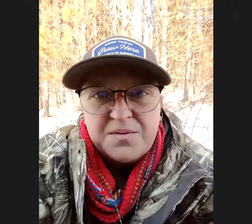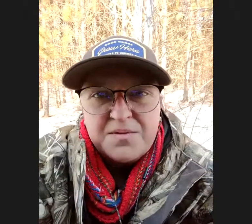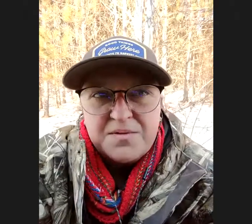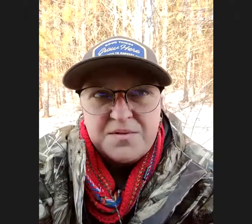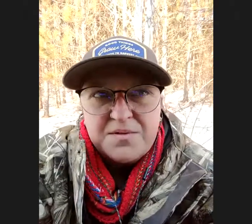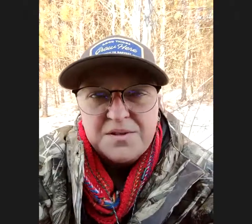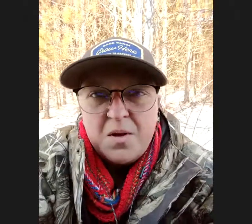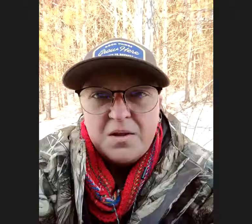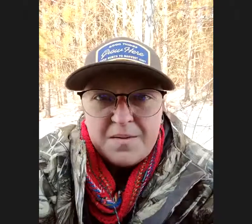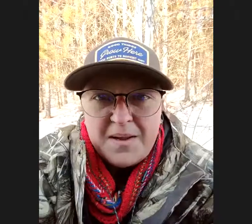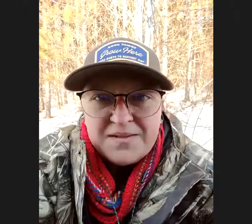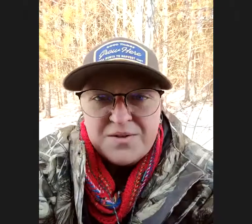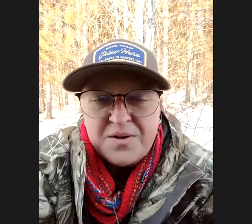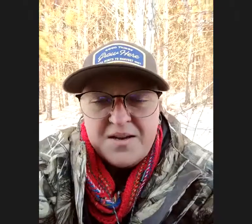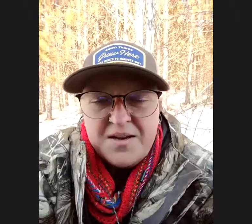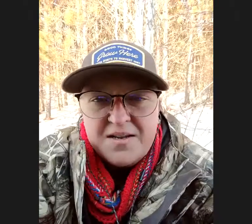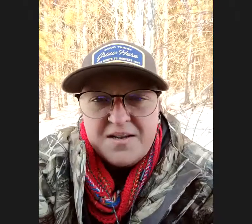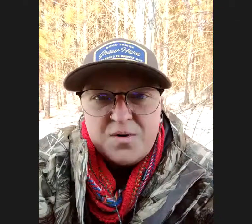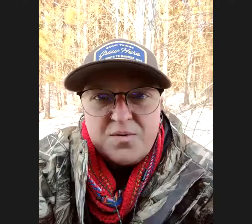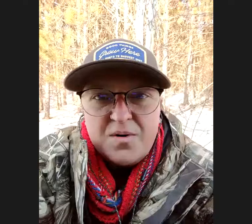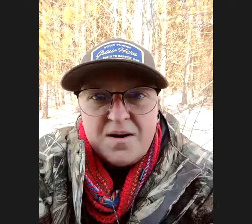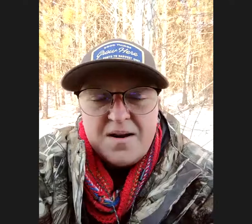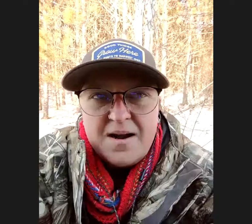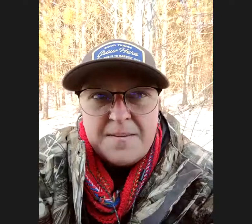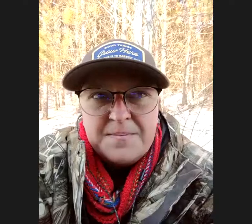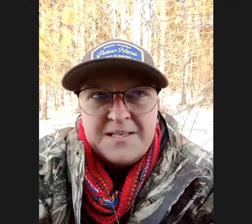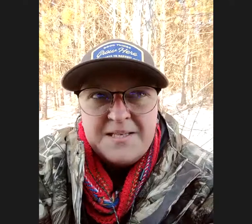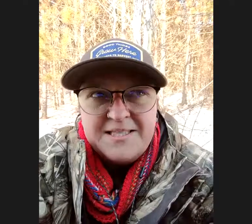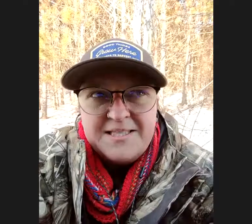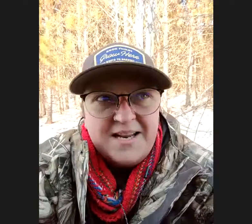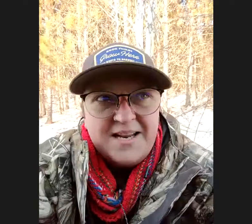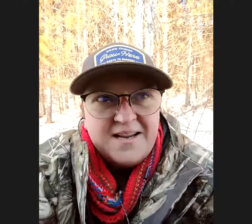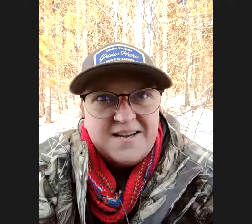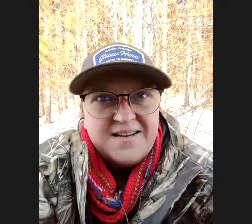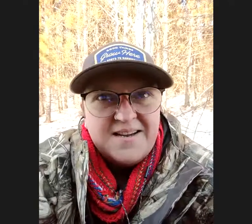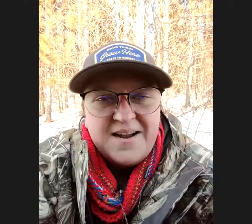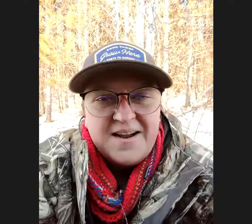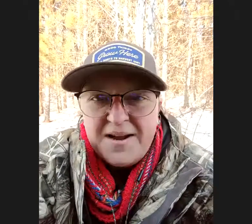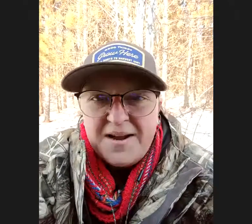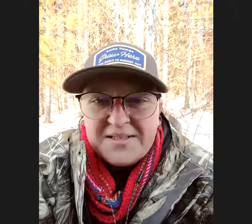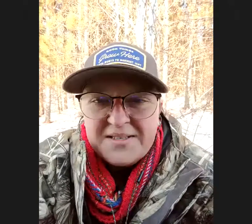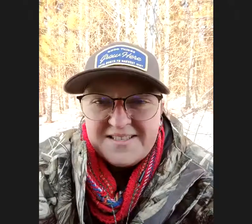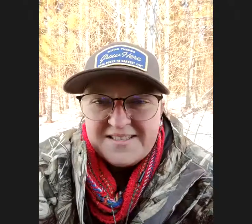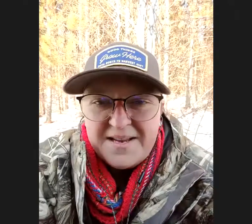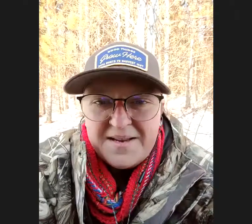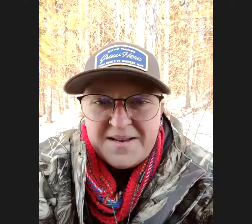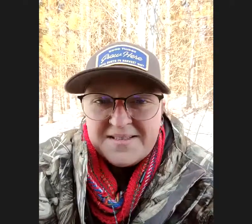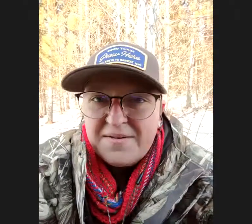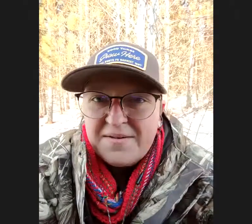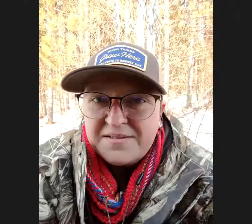So there's an equality in that balance too. So today I want to say it's the